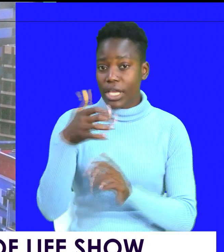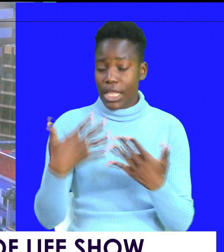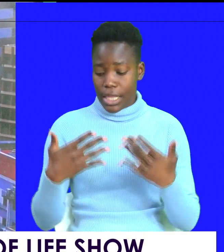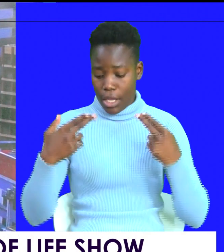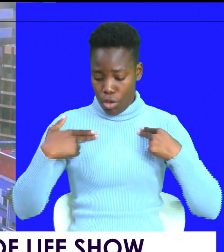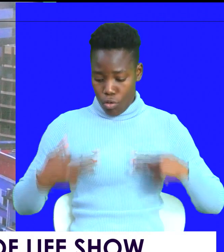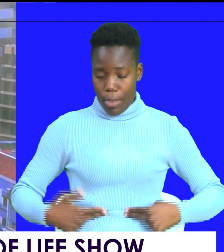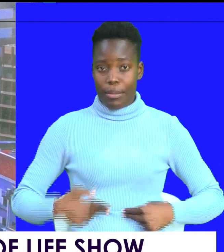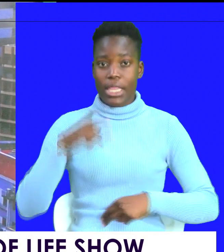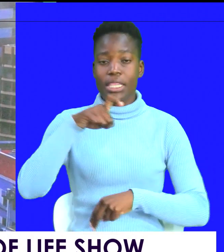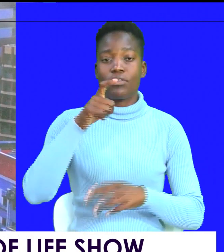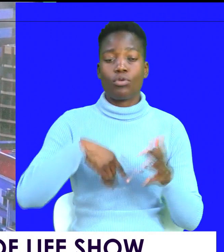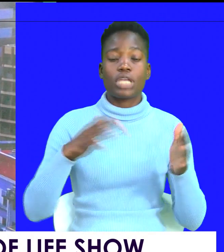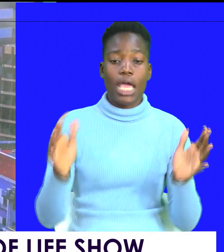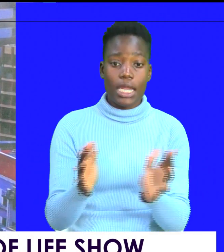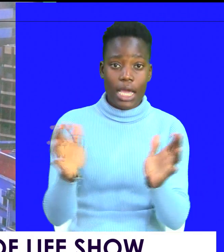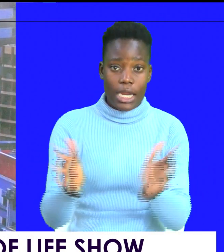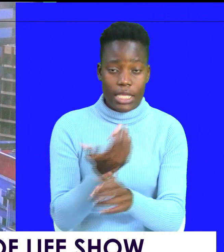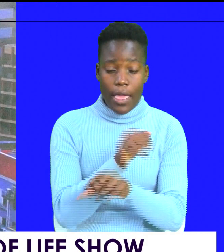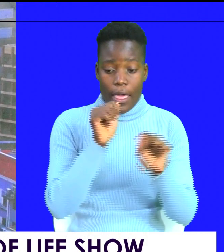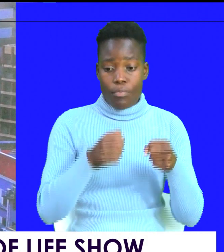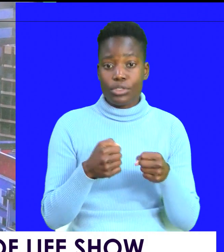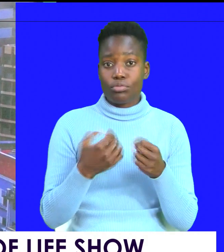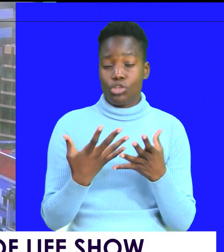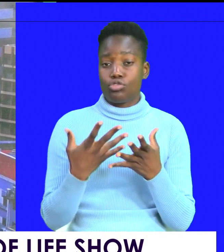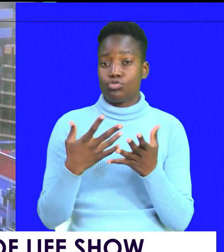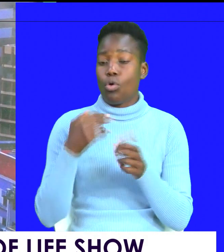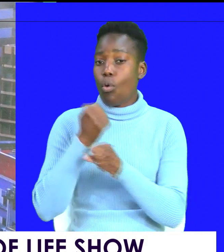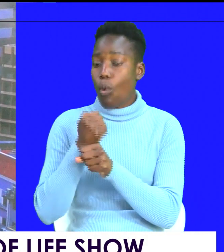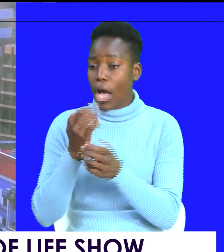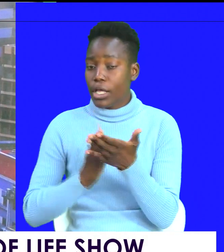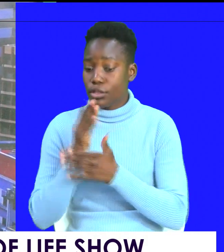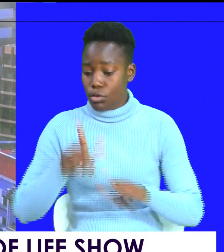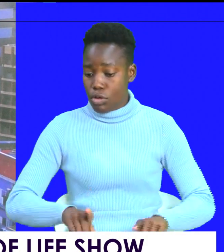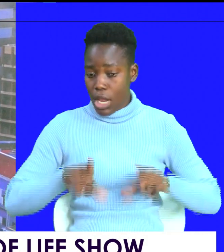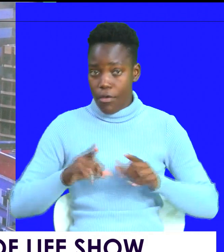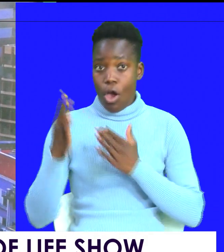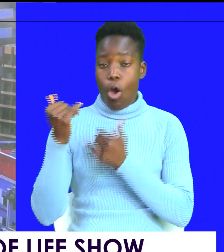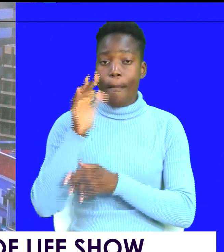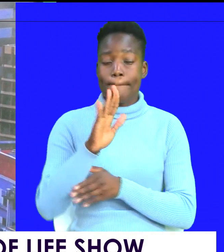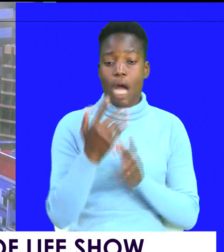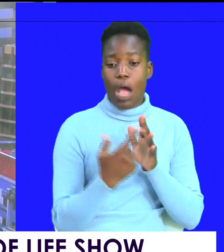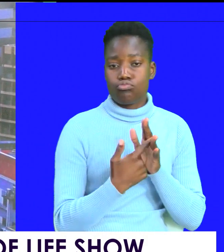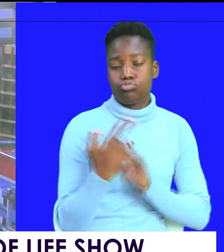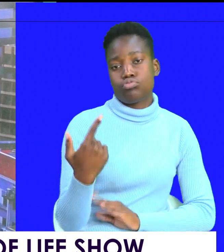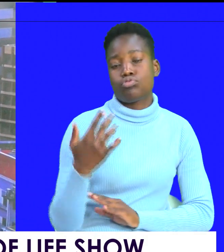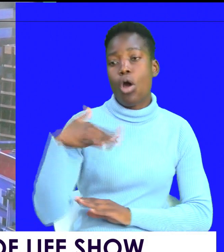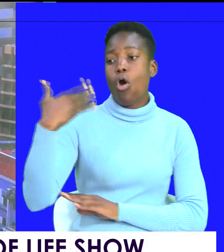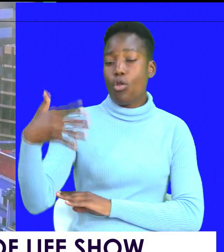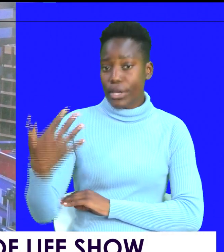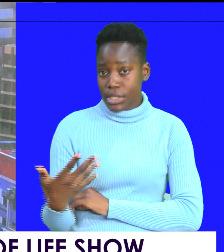beings need encouragement. You cannot walk through life, your hope taken away. Always,